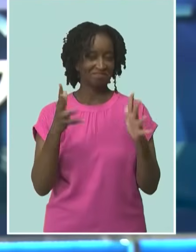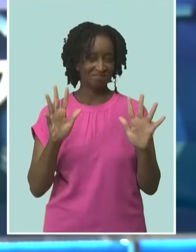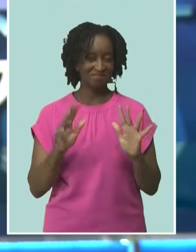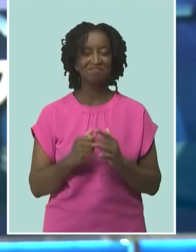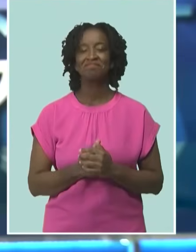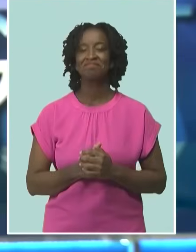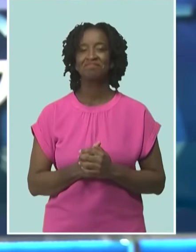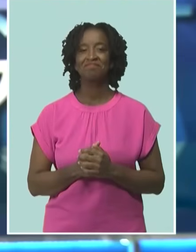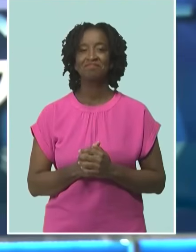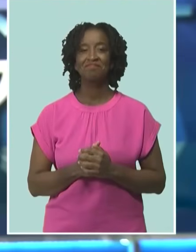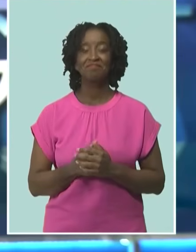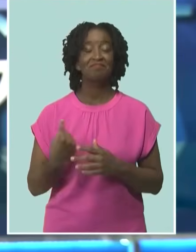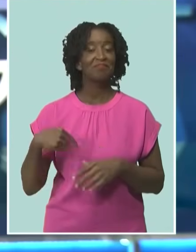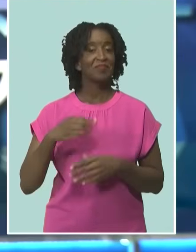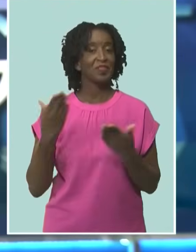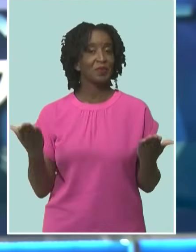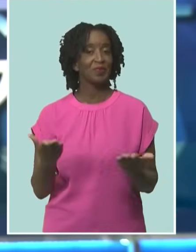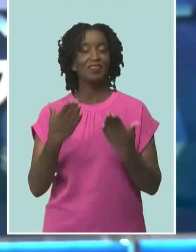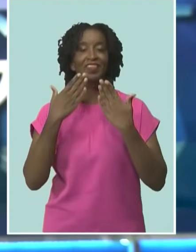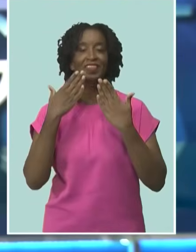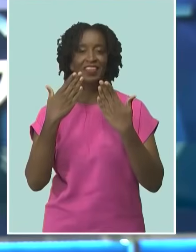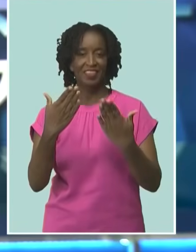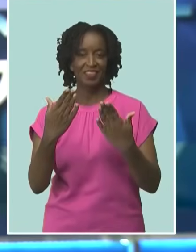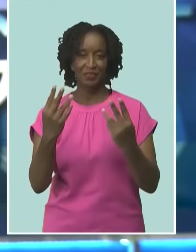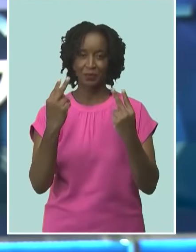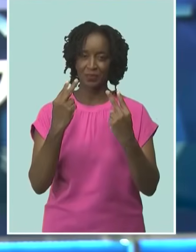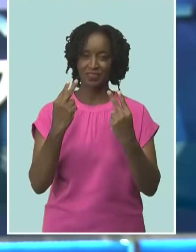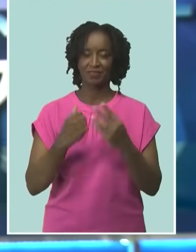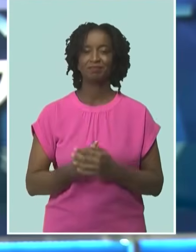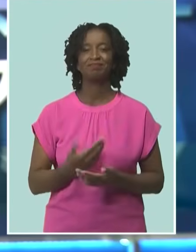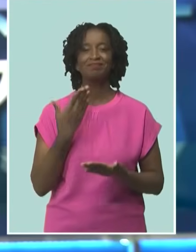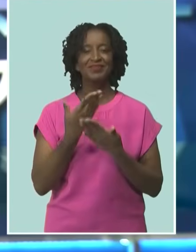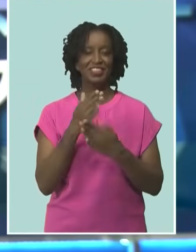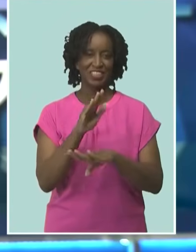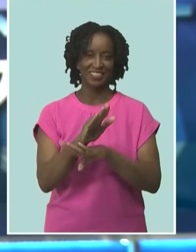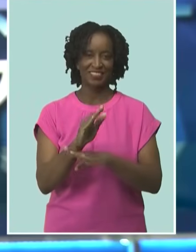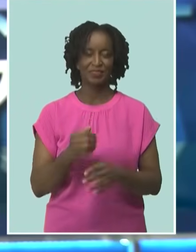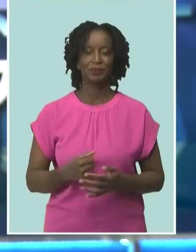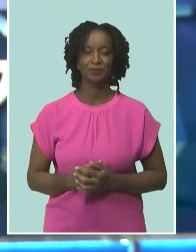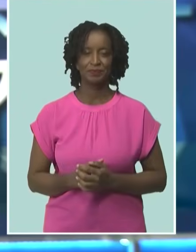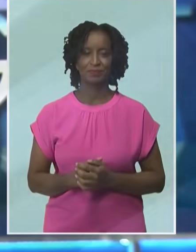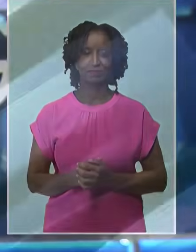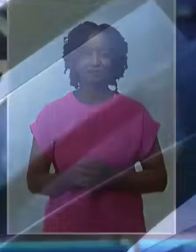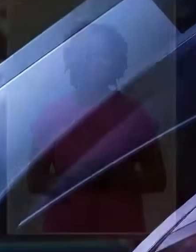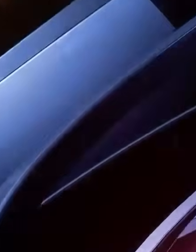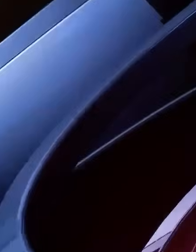for tonight. On behalf of the entire team, thank you so much for tuning in. Good night.